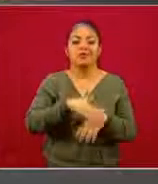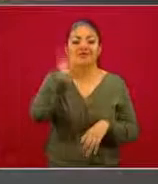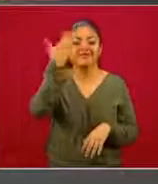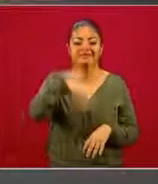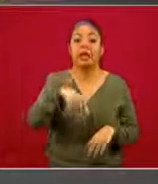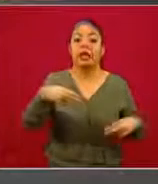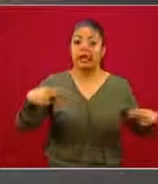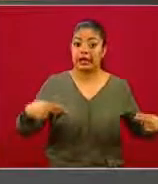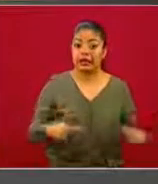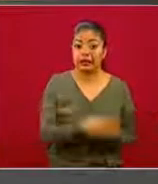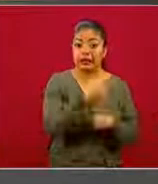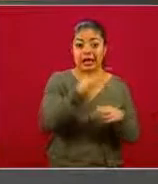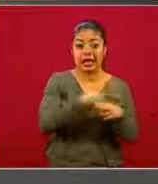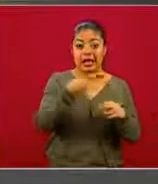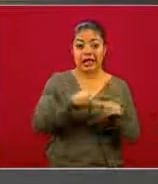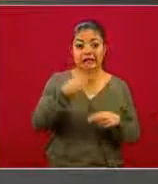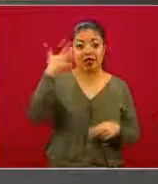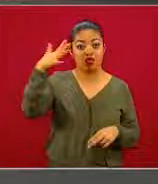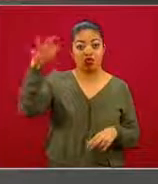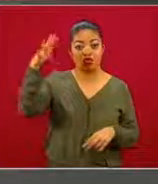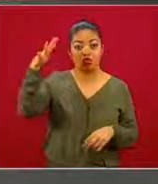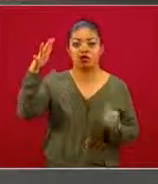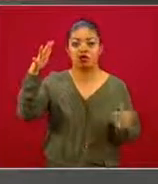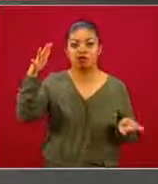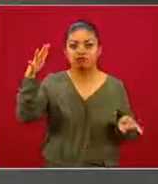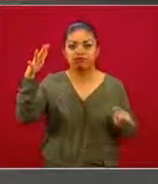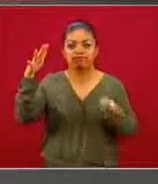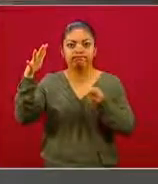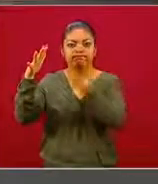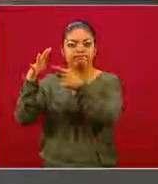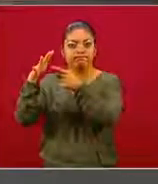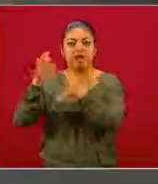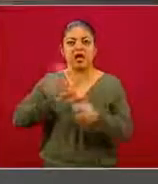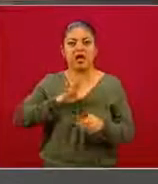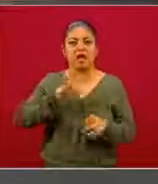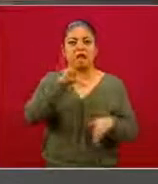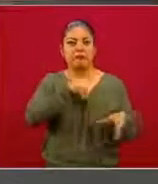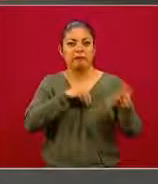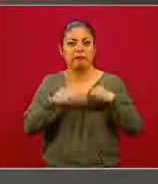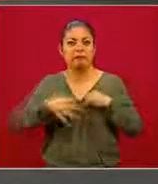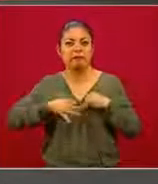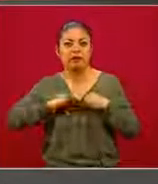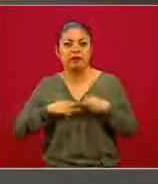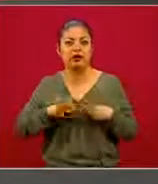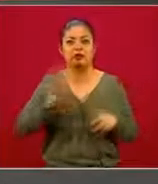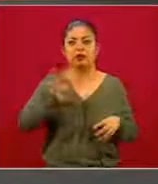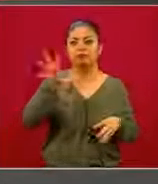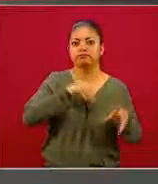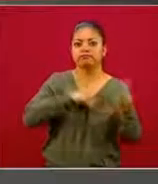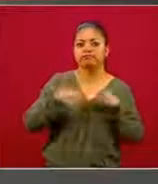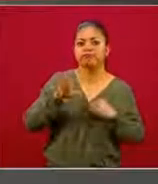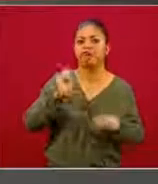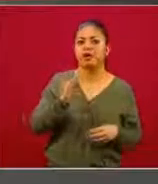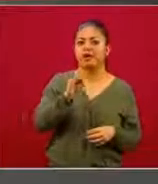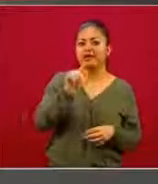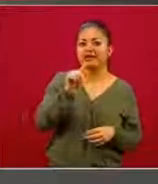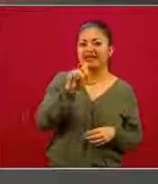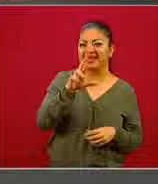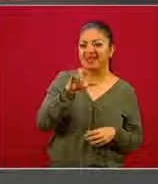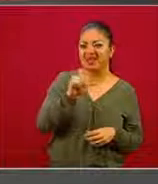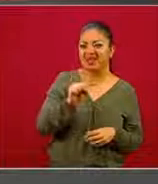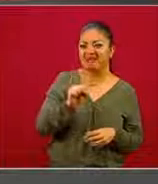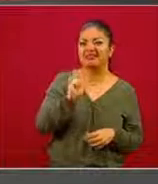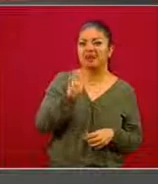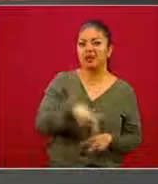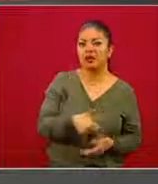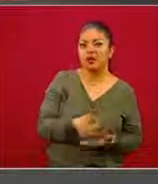from the moment that they're born up to a certain age, they've been exposed to many different bacteria and viruses, and they